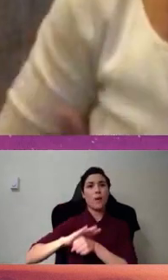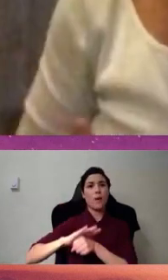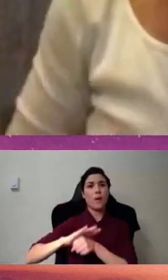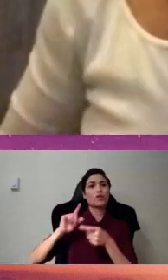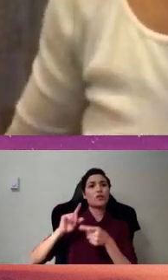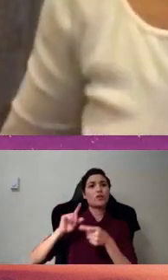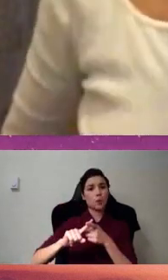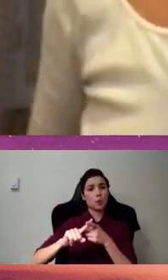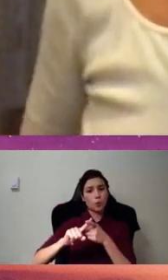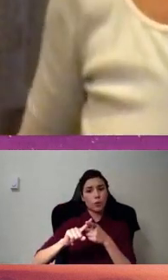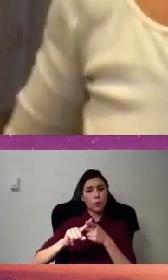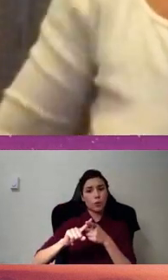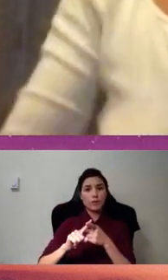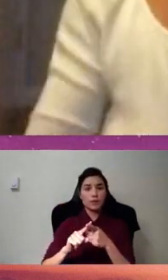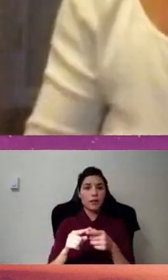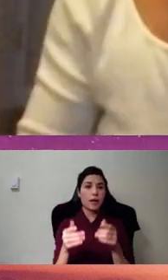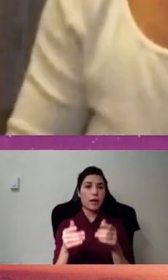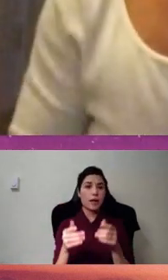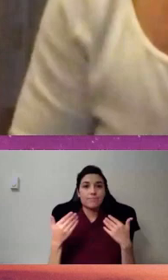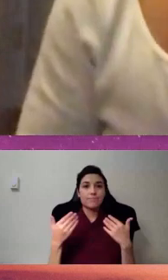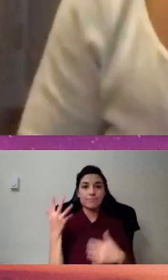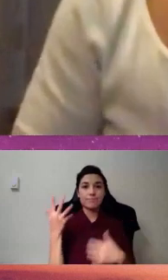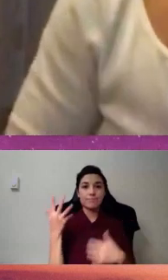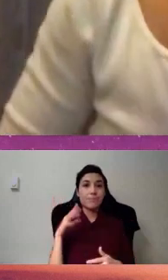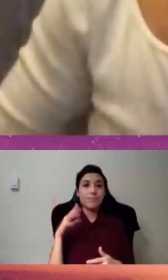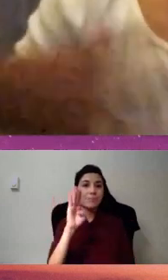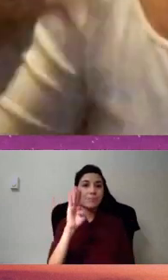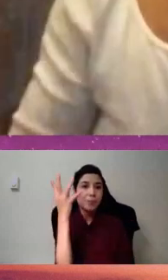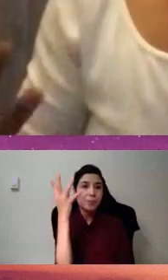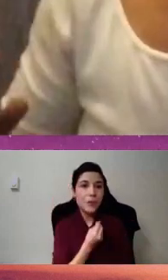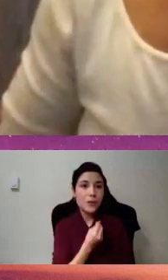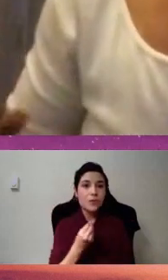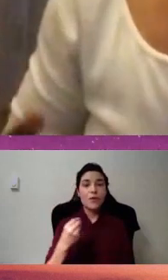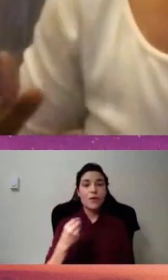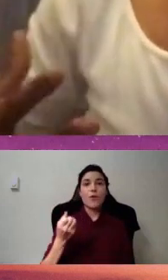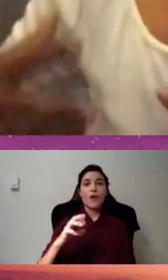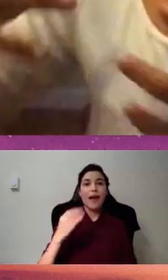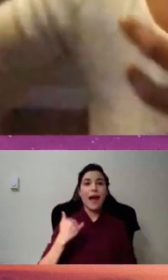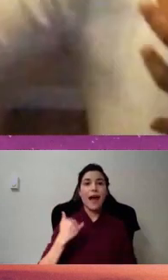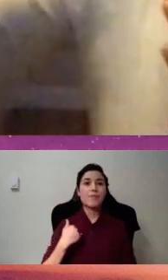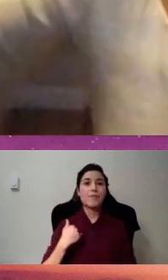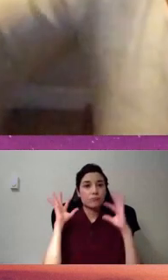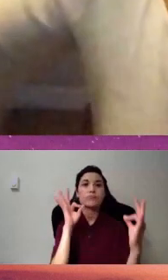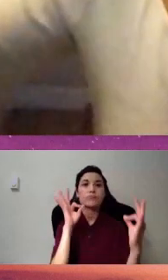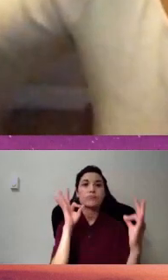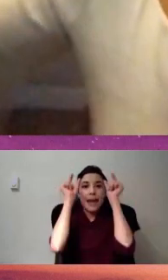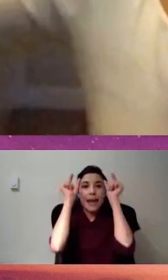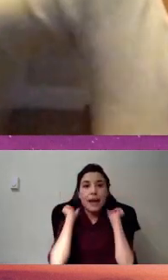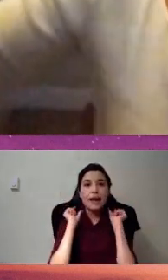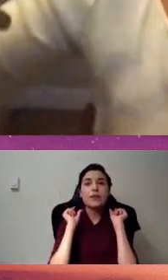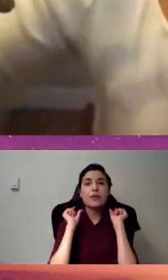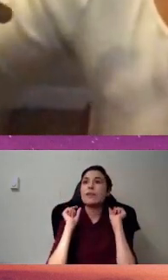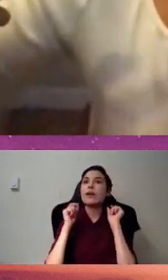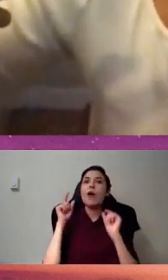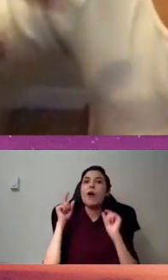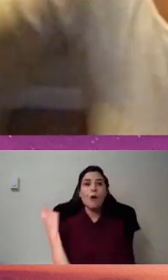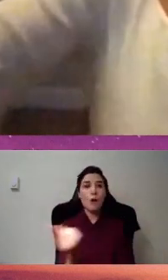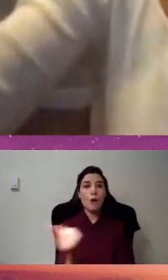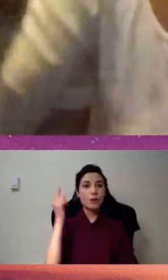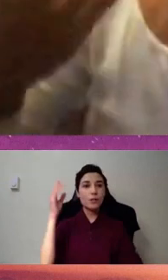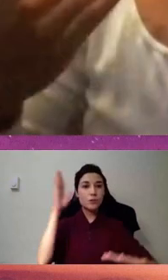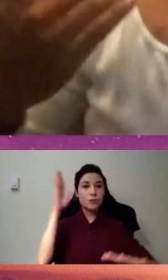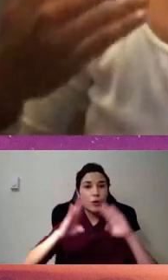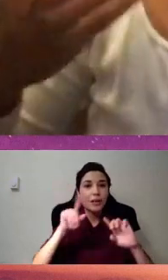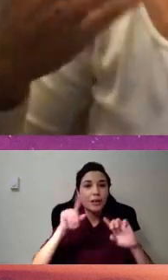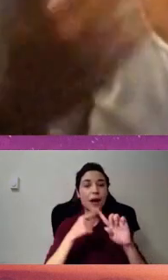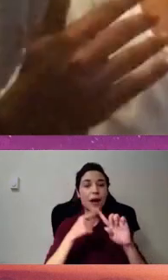of these things, and it's just like I'm tired. Like I just want to like exist, as people were saying before, like not have to worry about like how society is going to